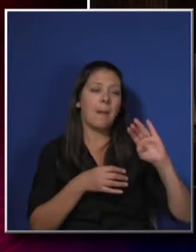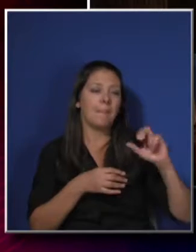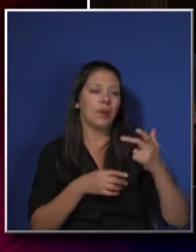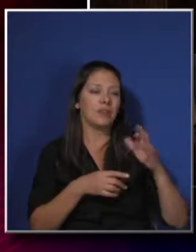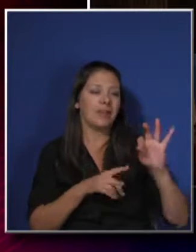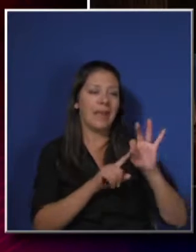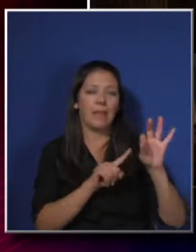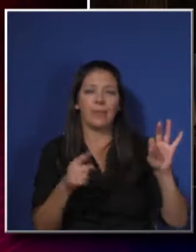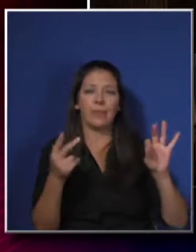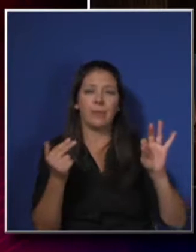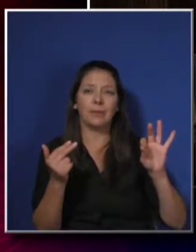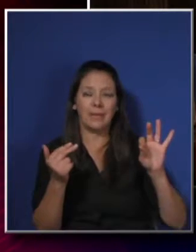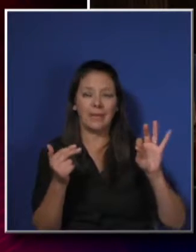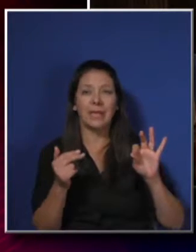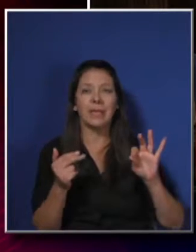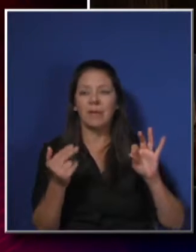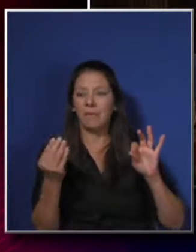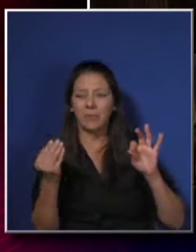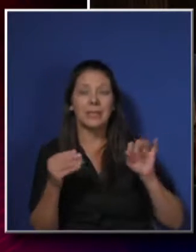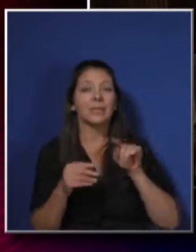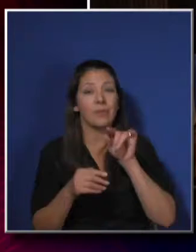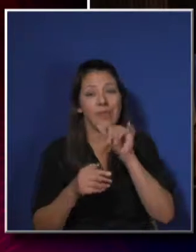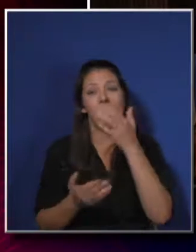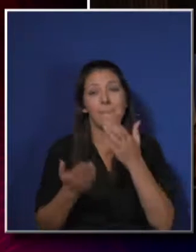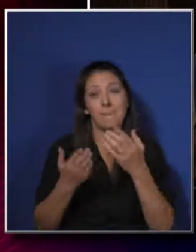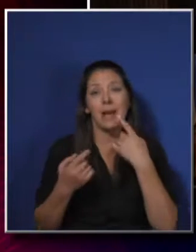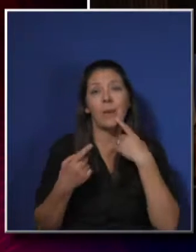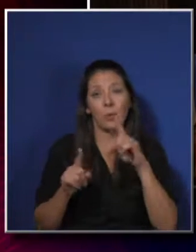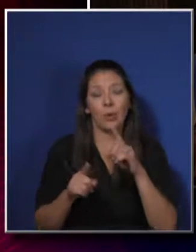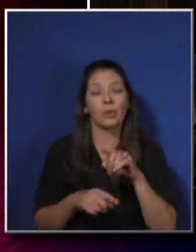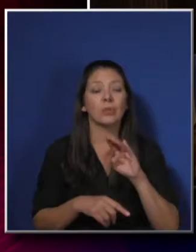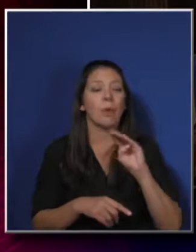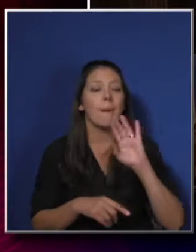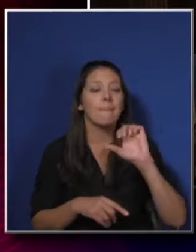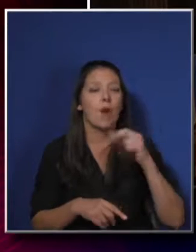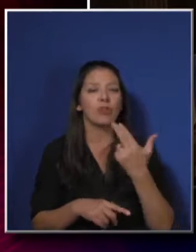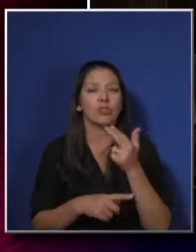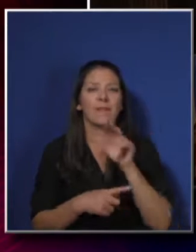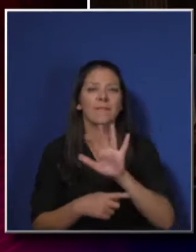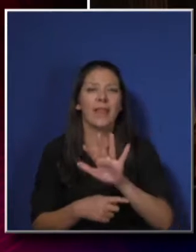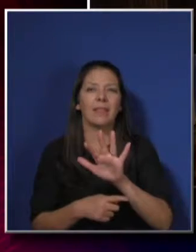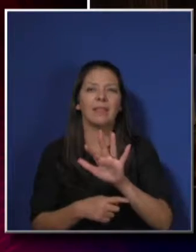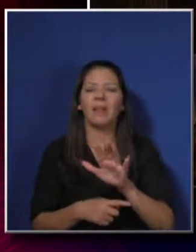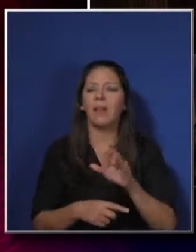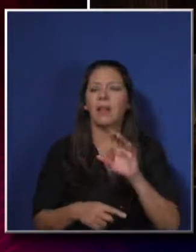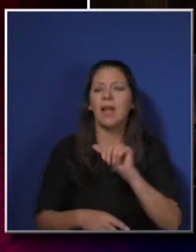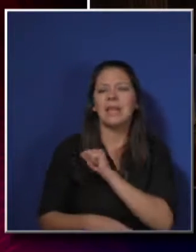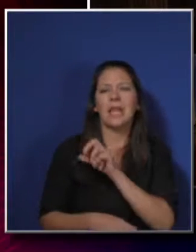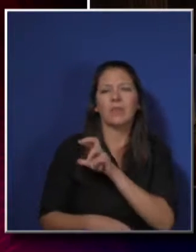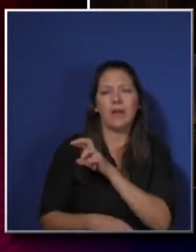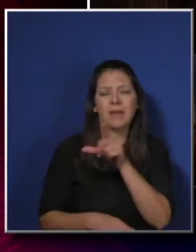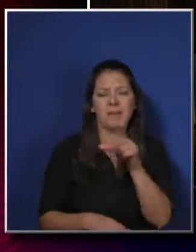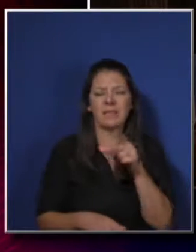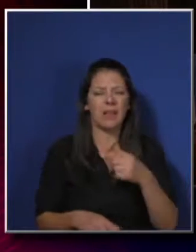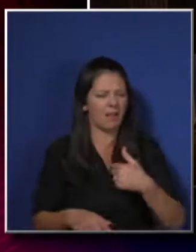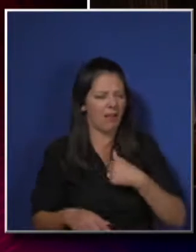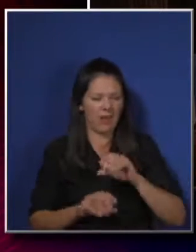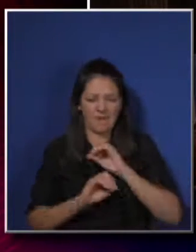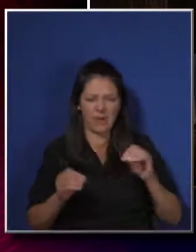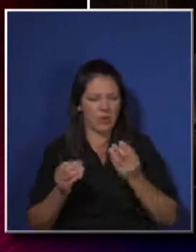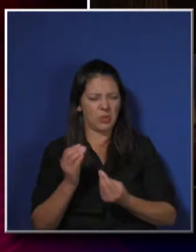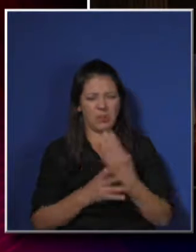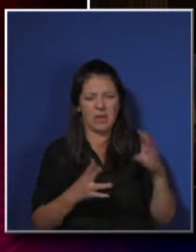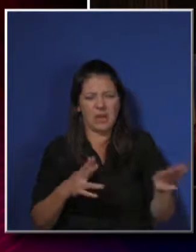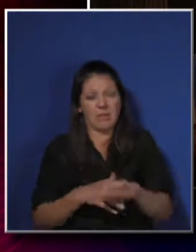So the 5th would The work. 5th would work. So maybe then. that first week, the 5th then? Yeah. Yeah, that'd be the 5th. I don't get spring break. No. So it doesn't